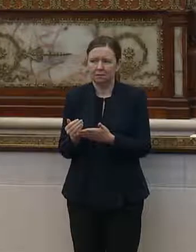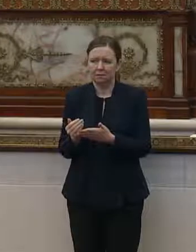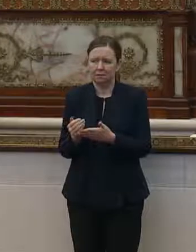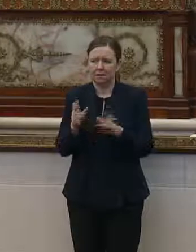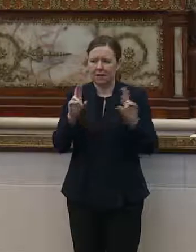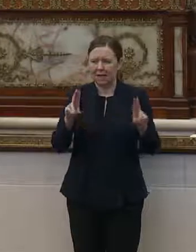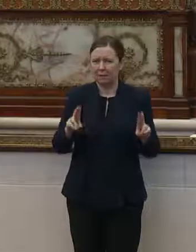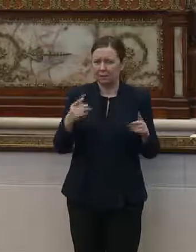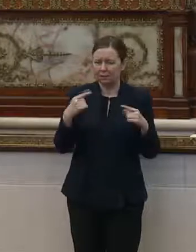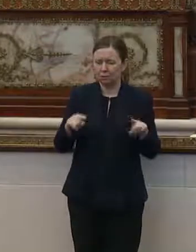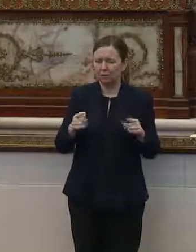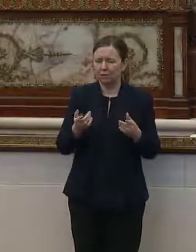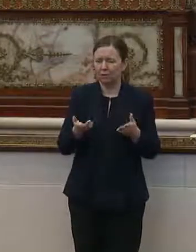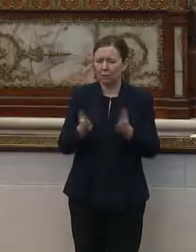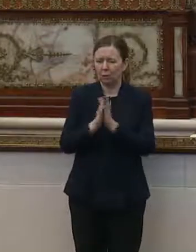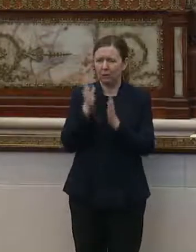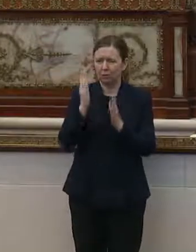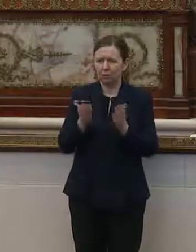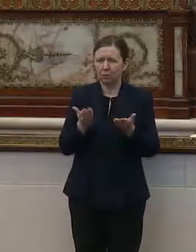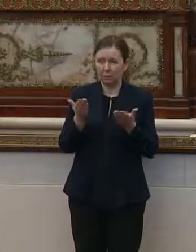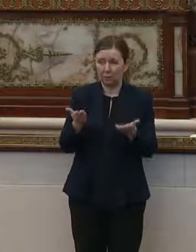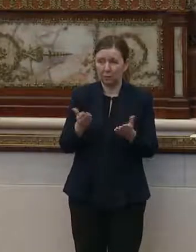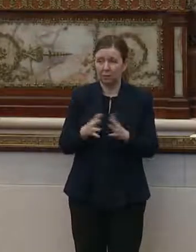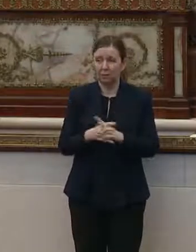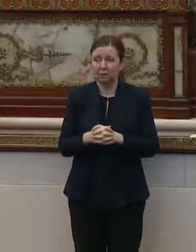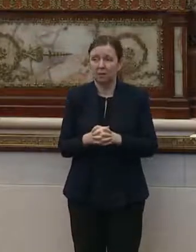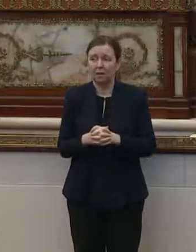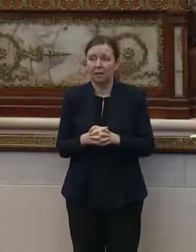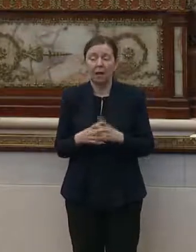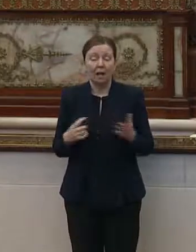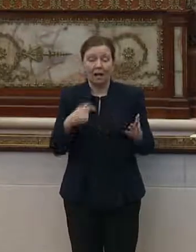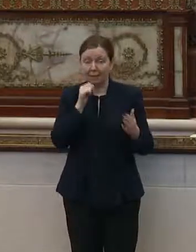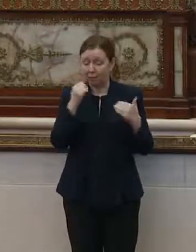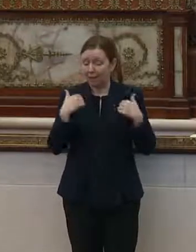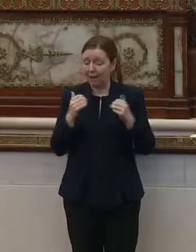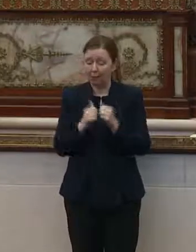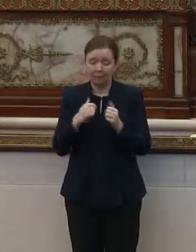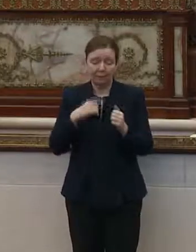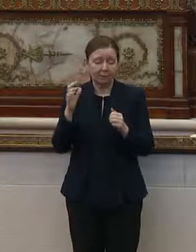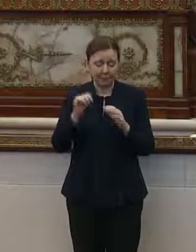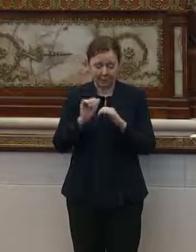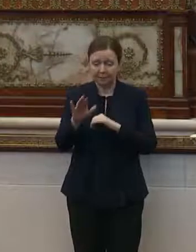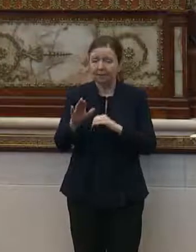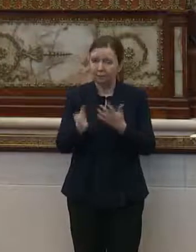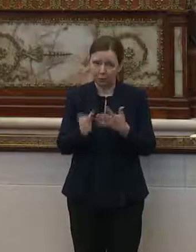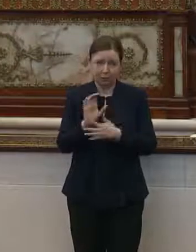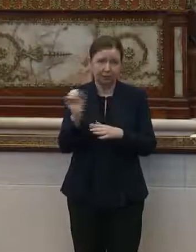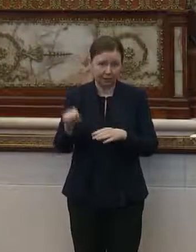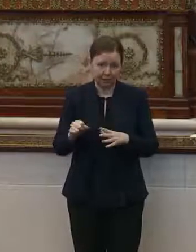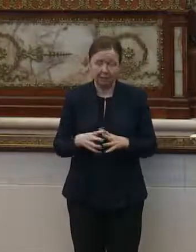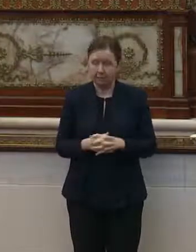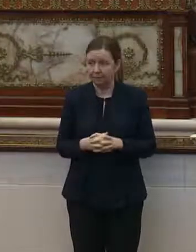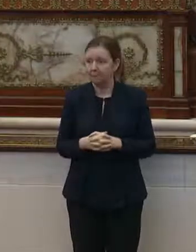applicants doing a request for proposals? I don't have it with me, but we can send you what those criteria are.